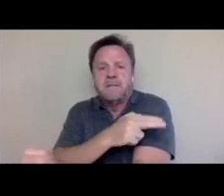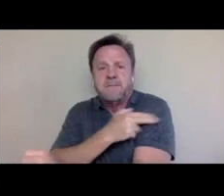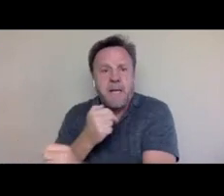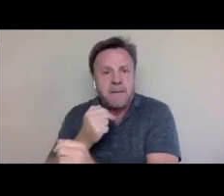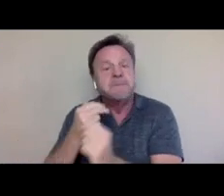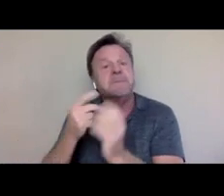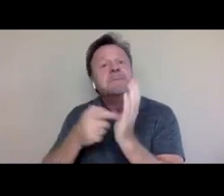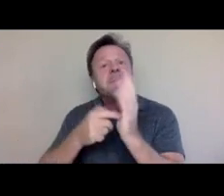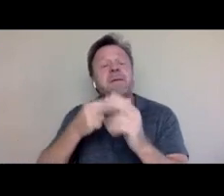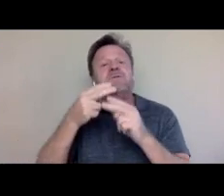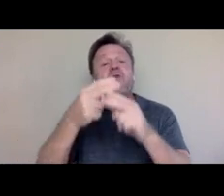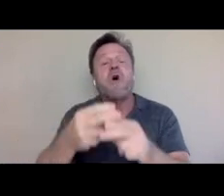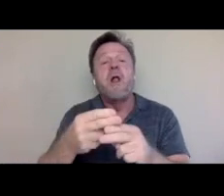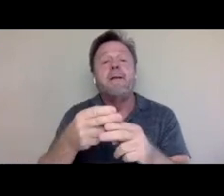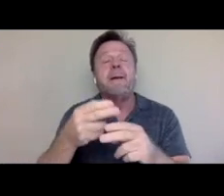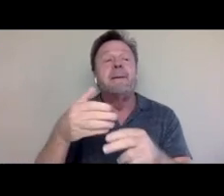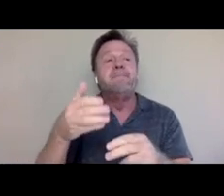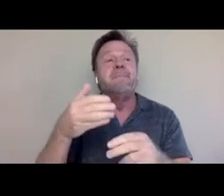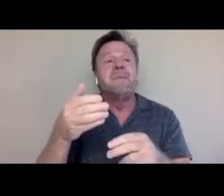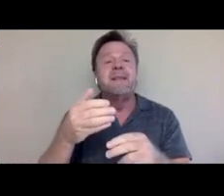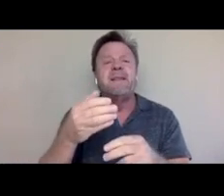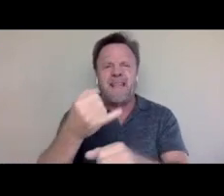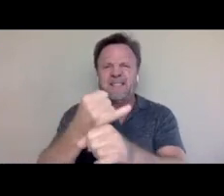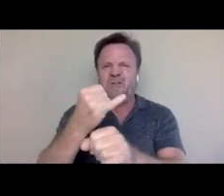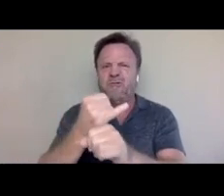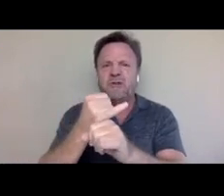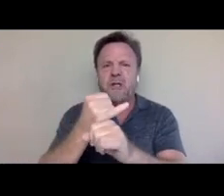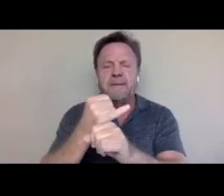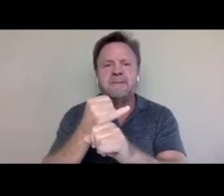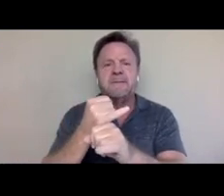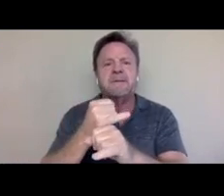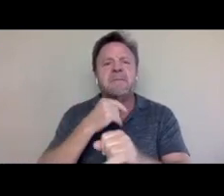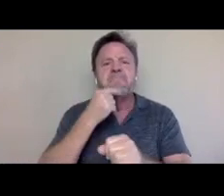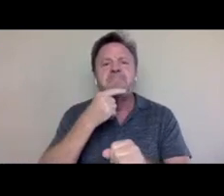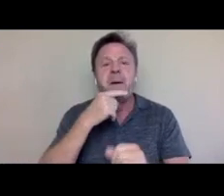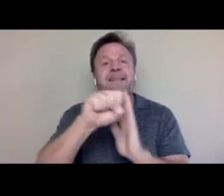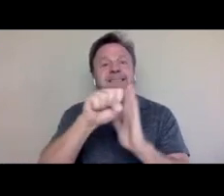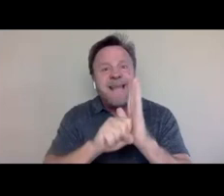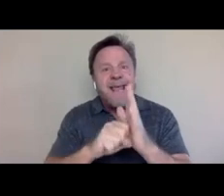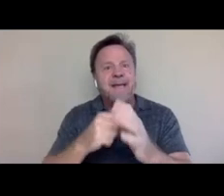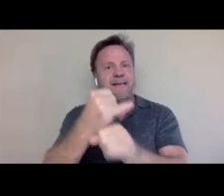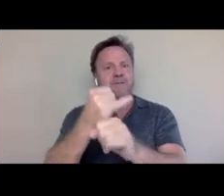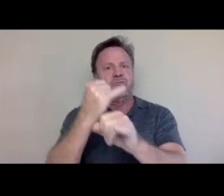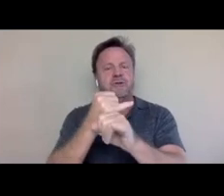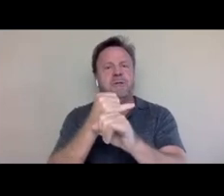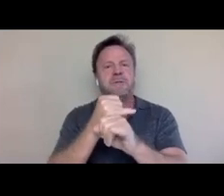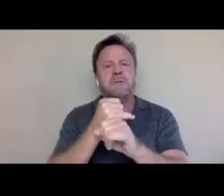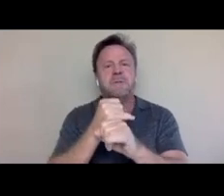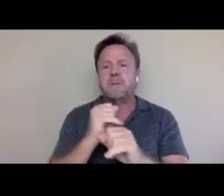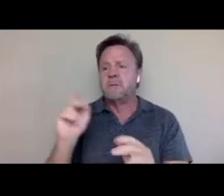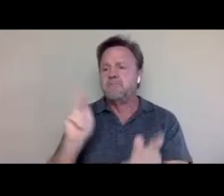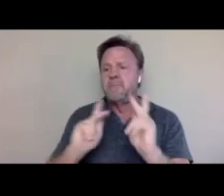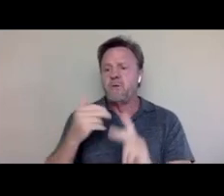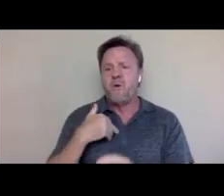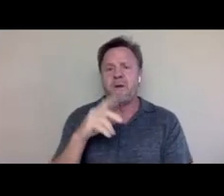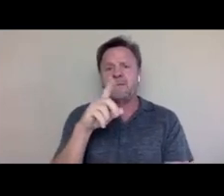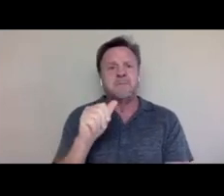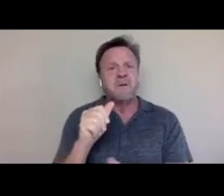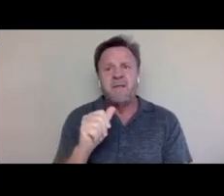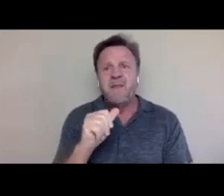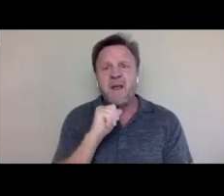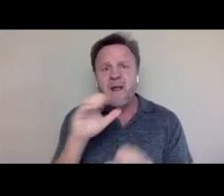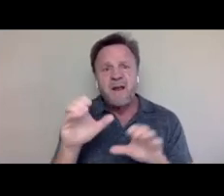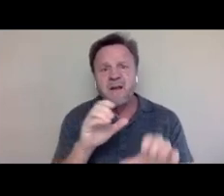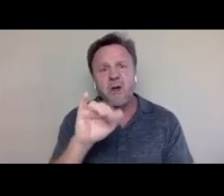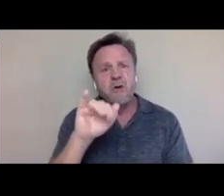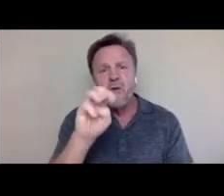institutions, public state institutions. the people with disabilities hadn't committed a crime. These were